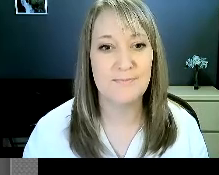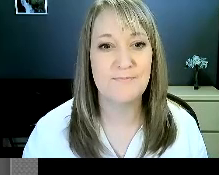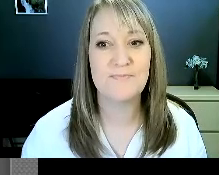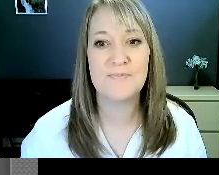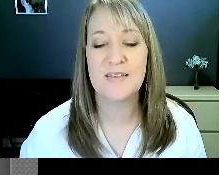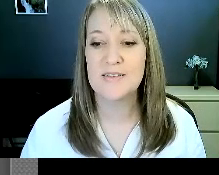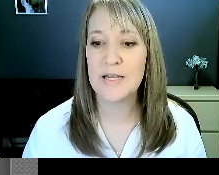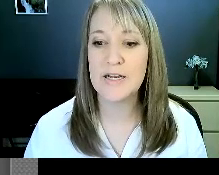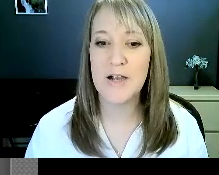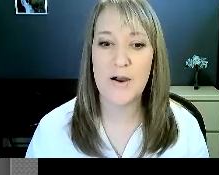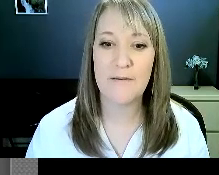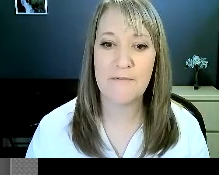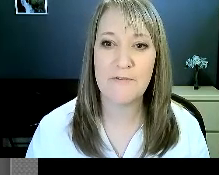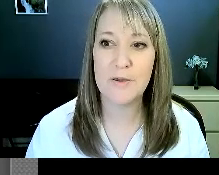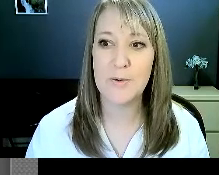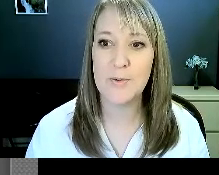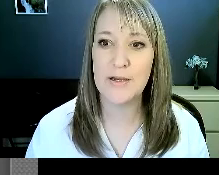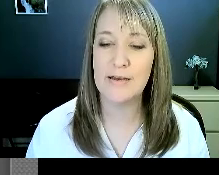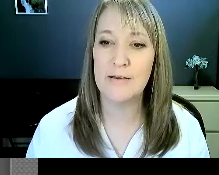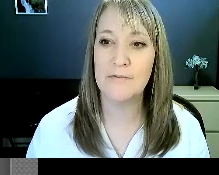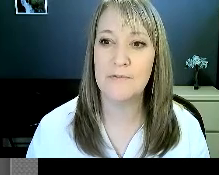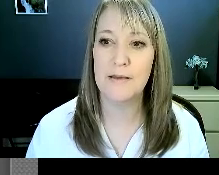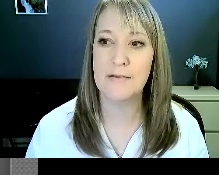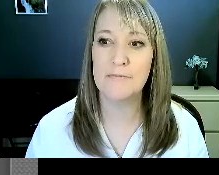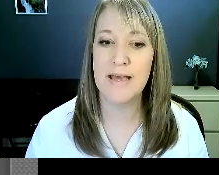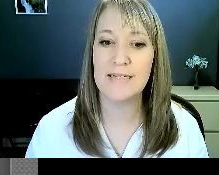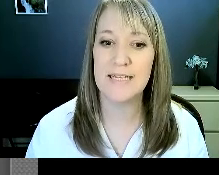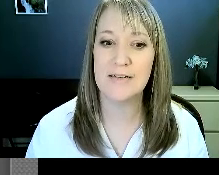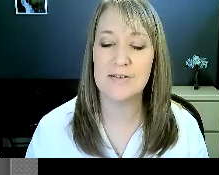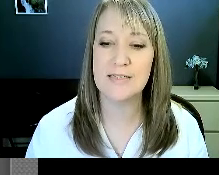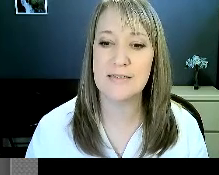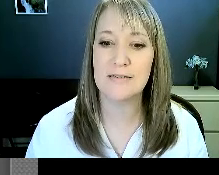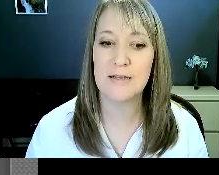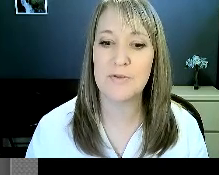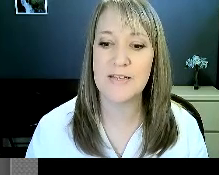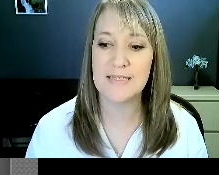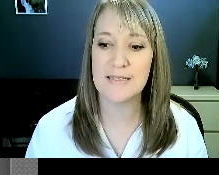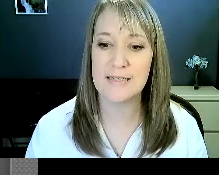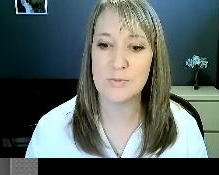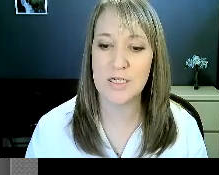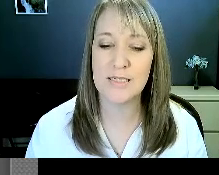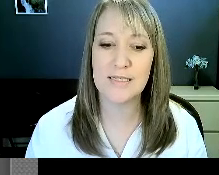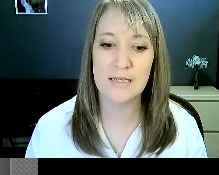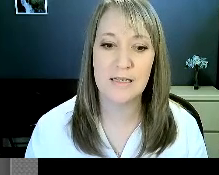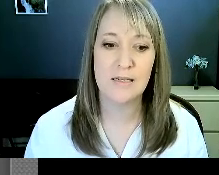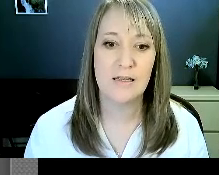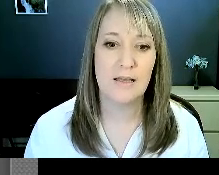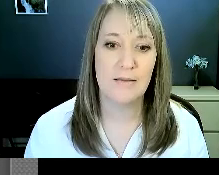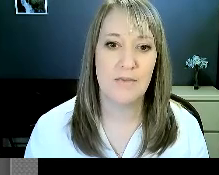News. So here are a few of Matt Daigle's, couple of his